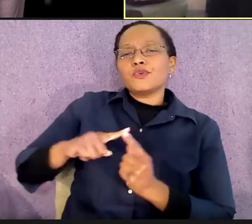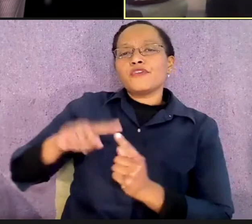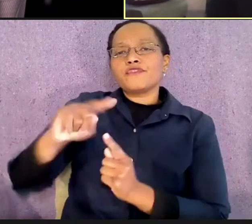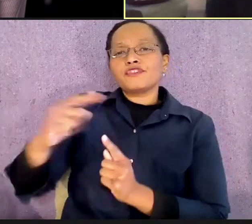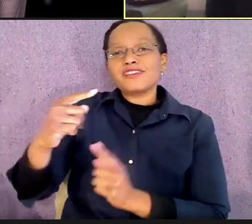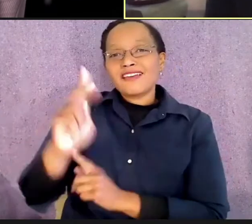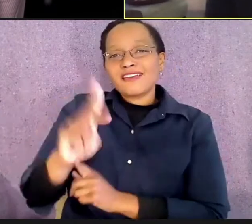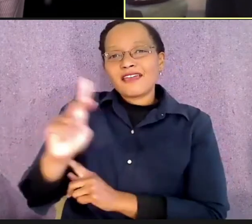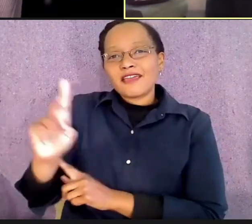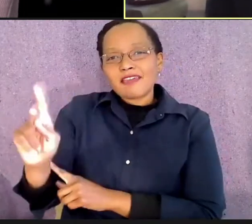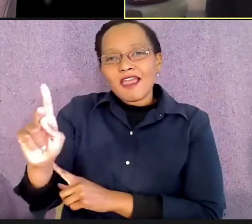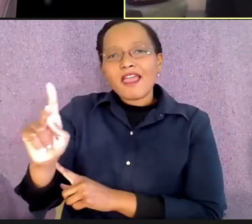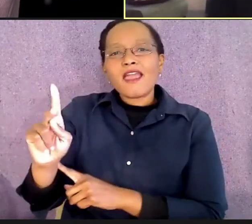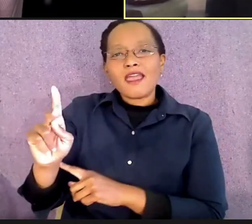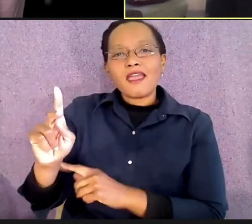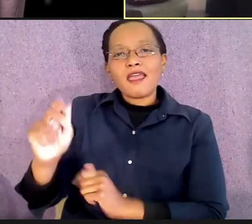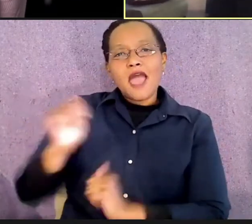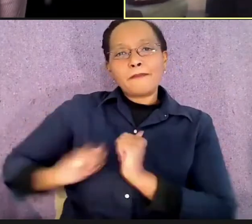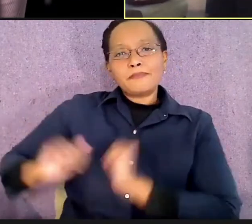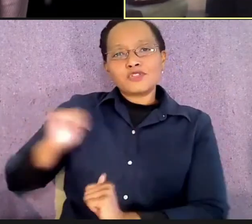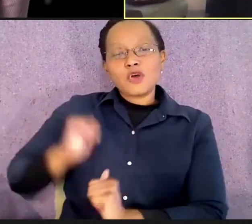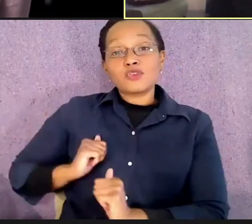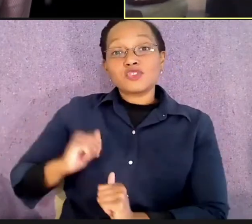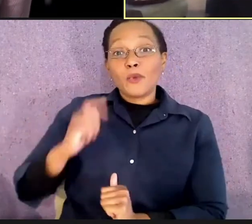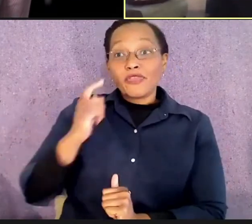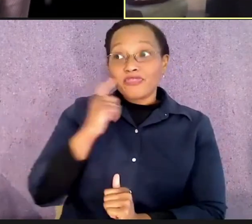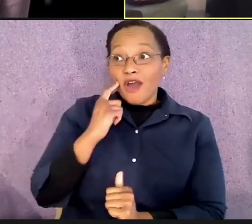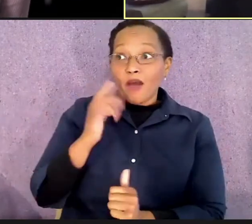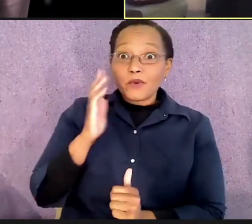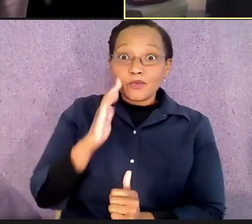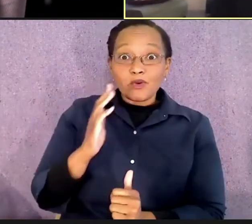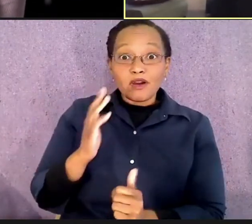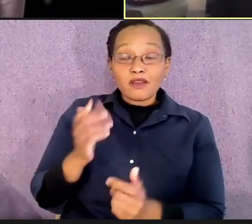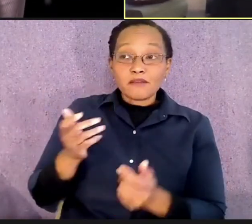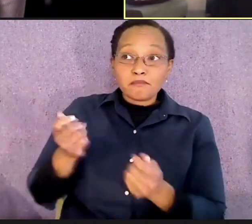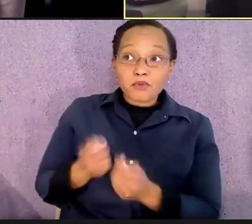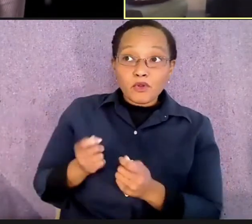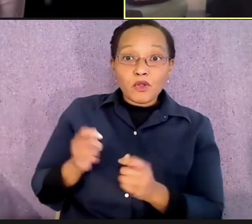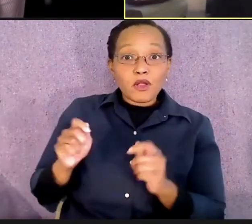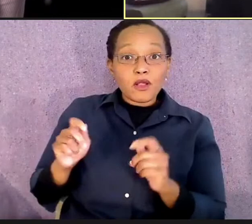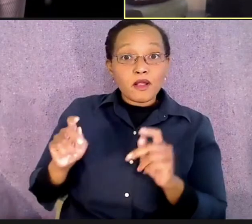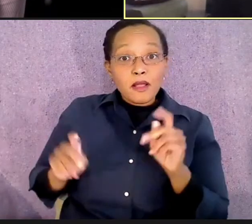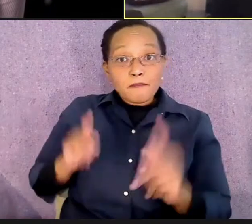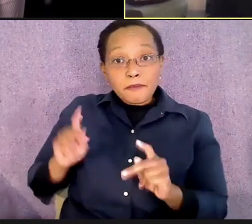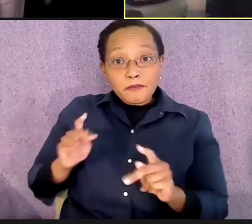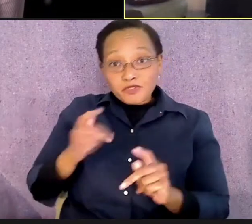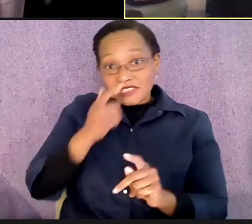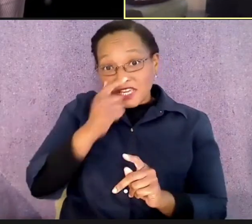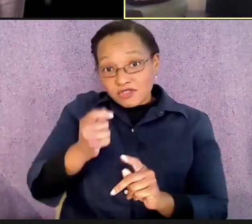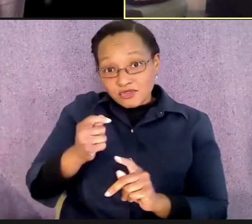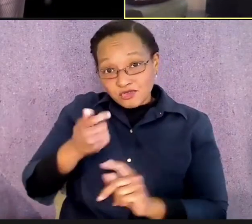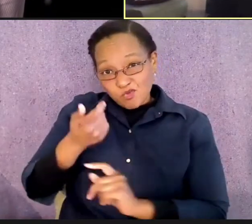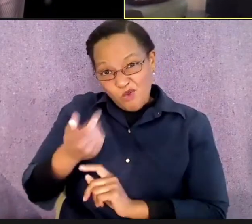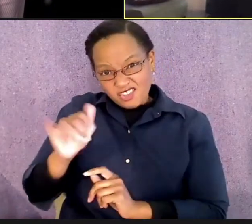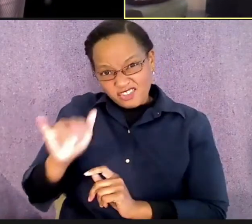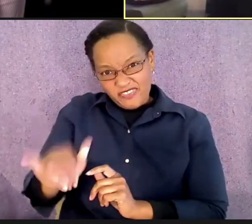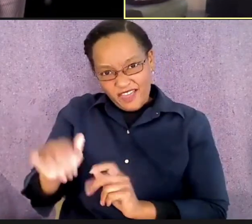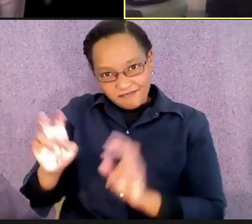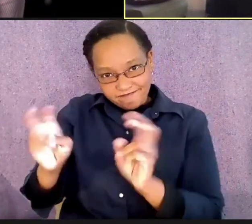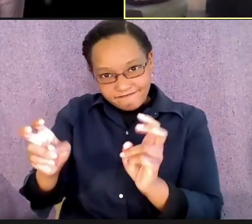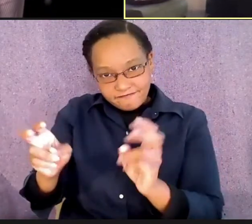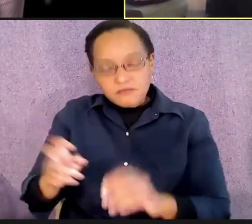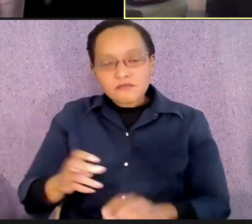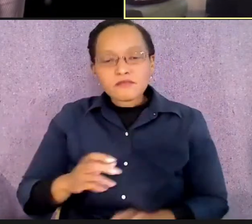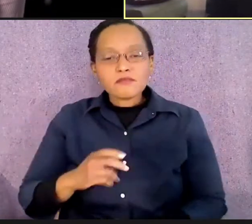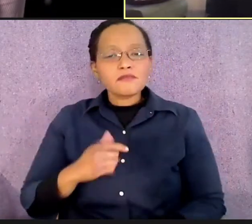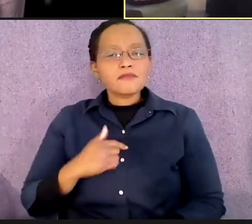that KKK interest again, because it was very clickbaity, the first episode. Mm-hmm. And I was just very